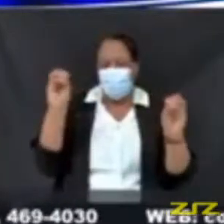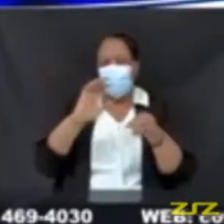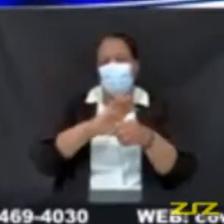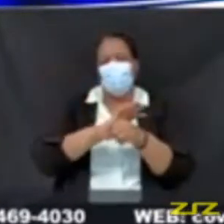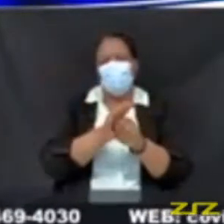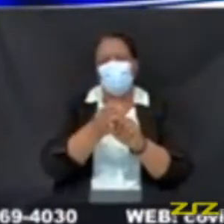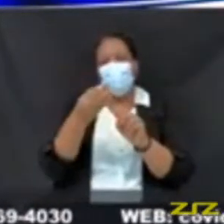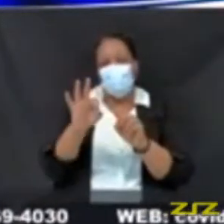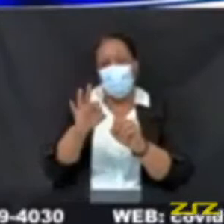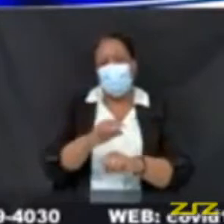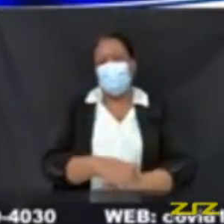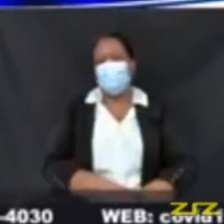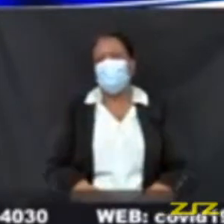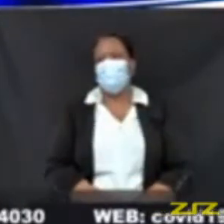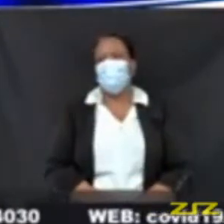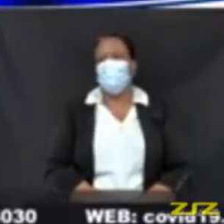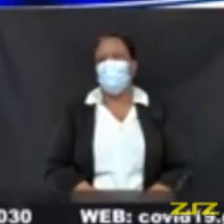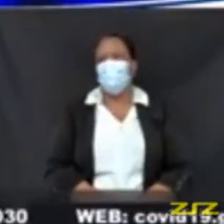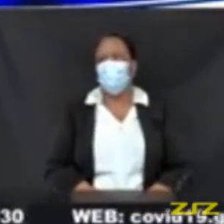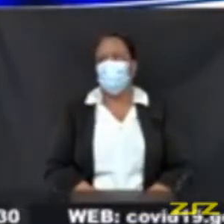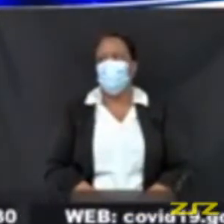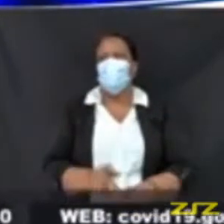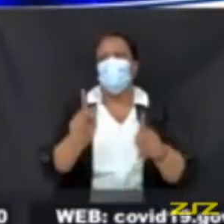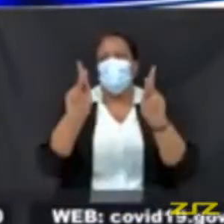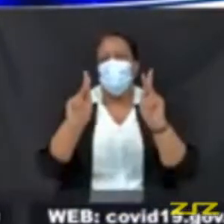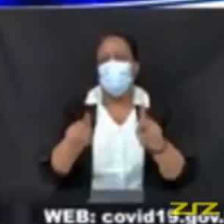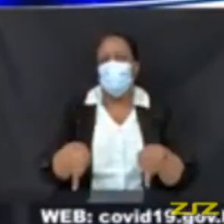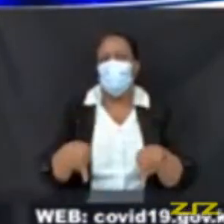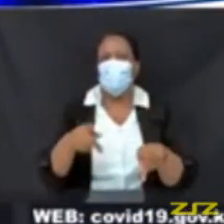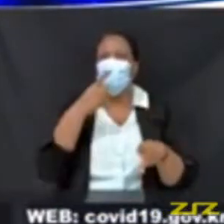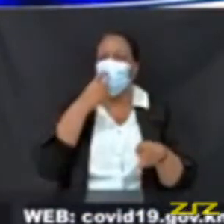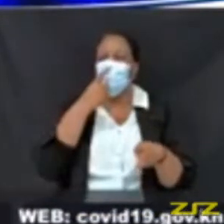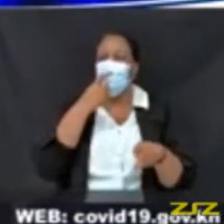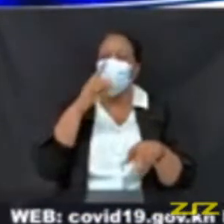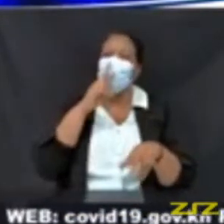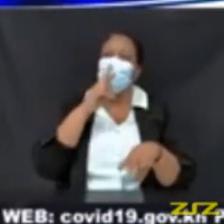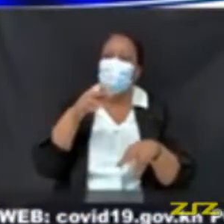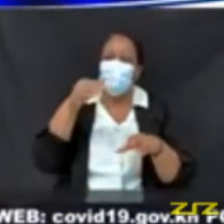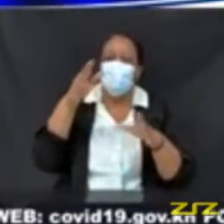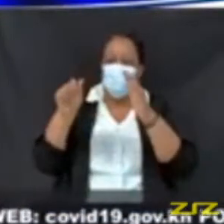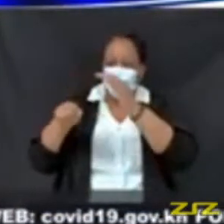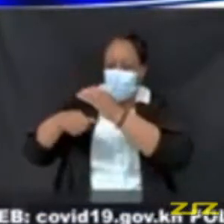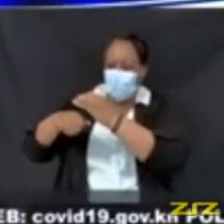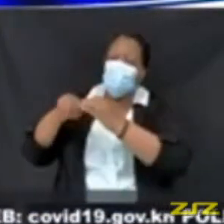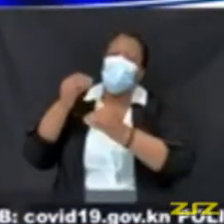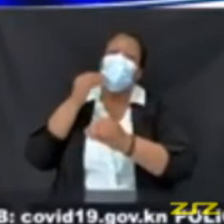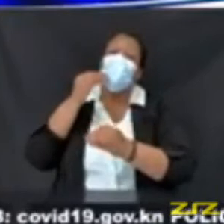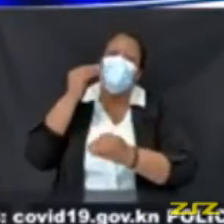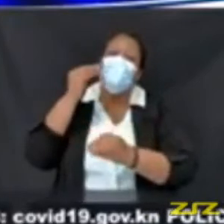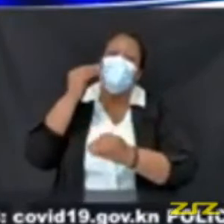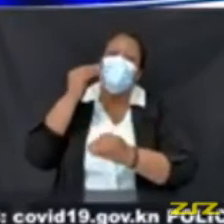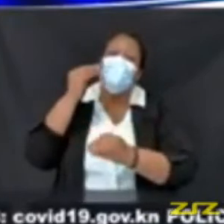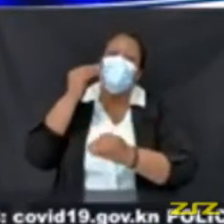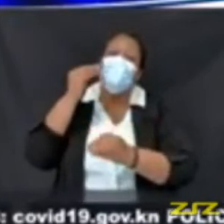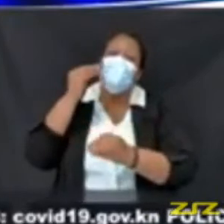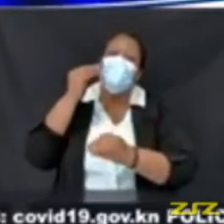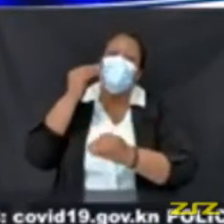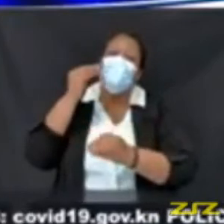Superintendent Tests. For persons who are quarantined at a private residence, you are only permitted